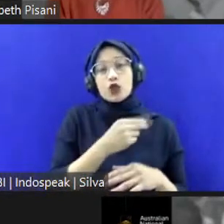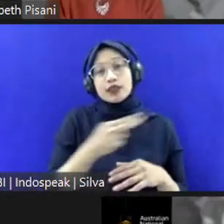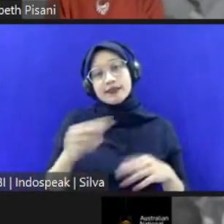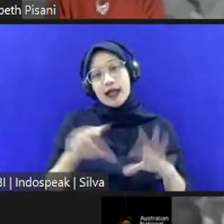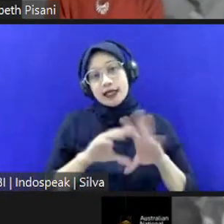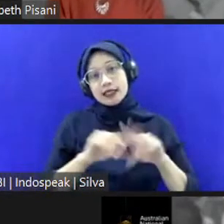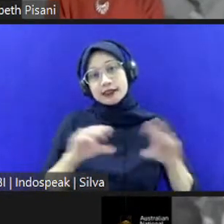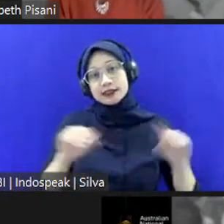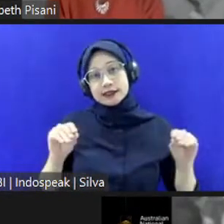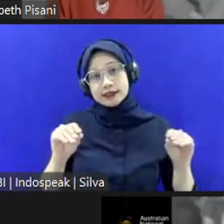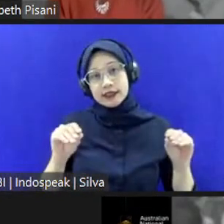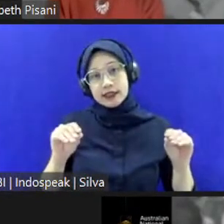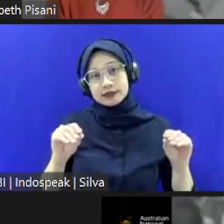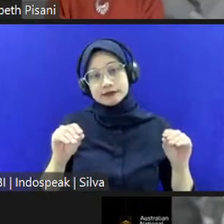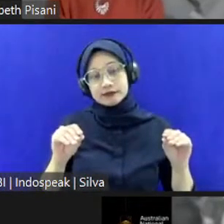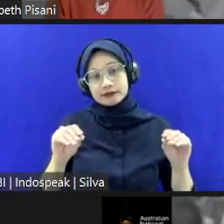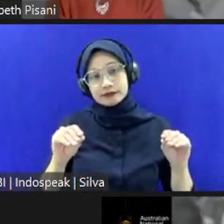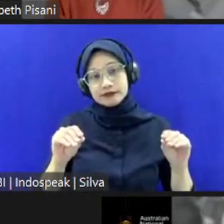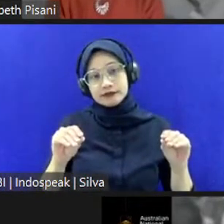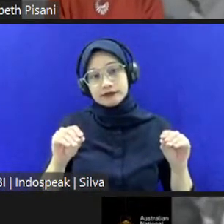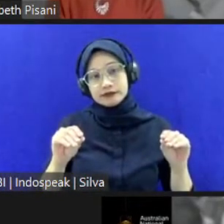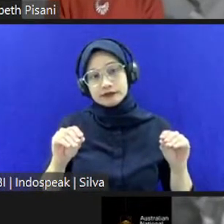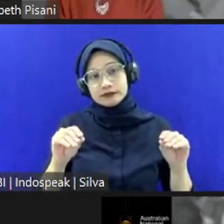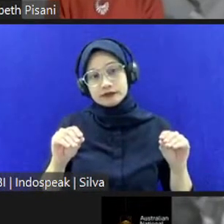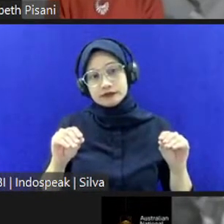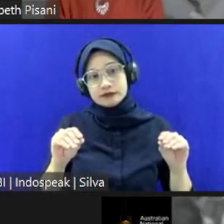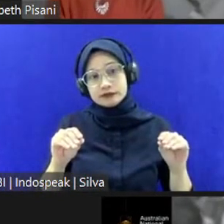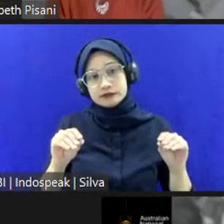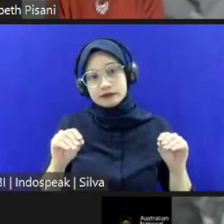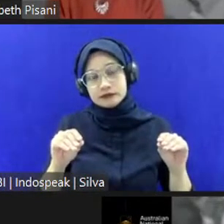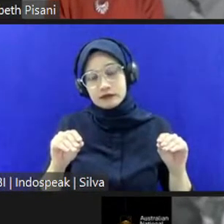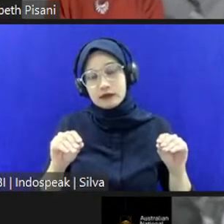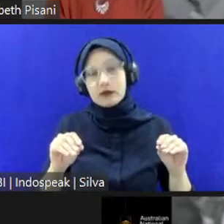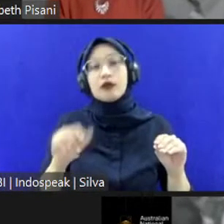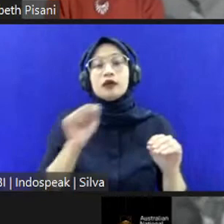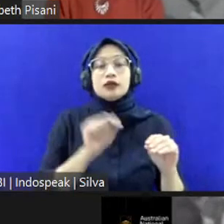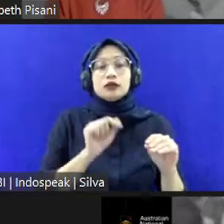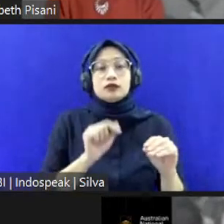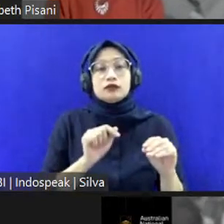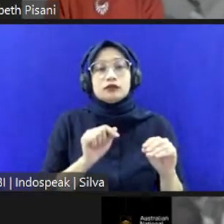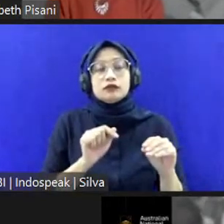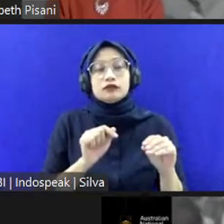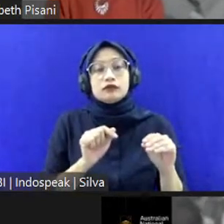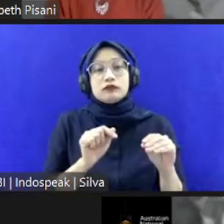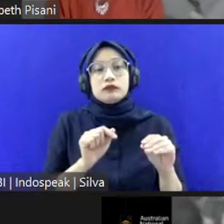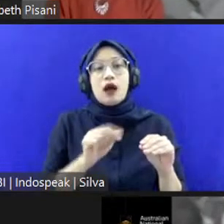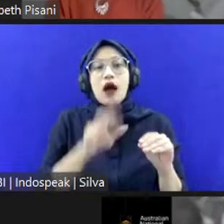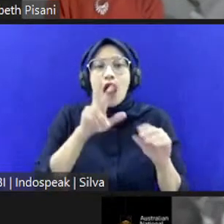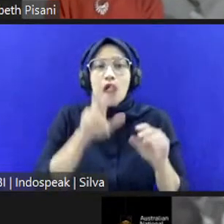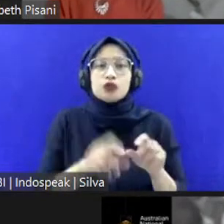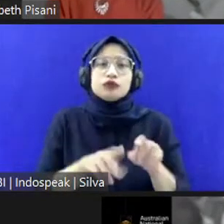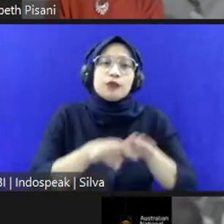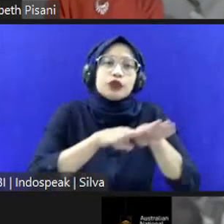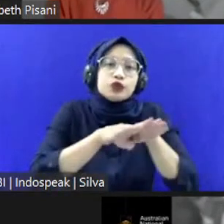special program, such kind of acclimatization. They have to be adjusted first,